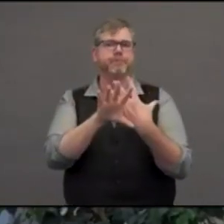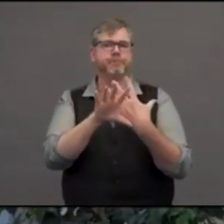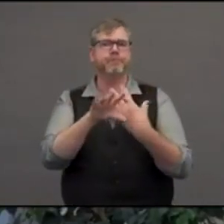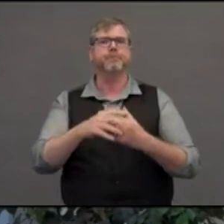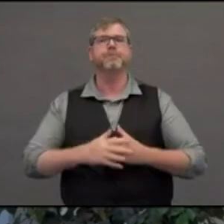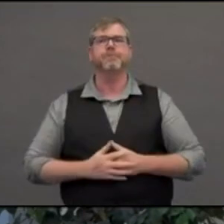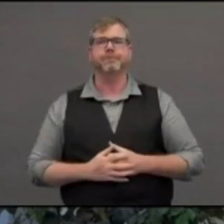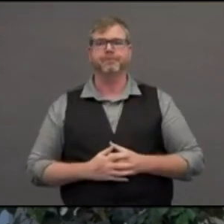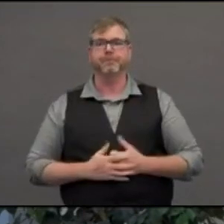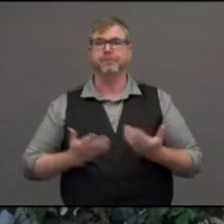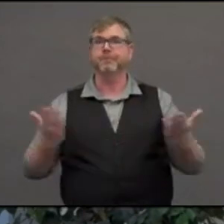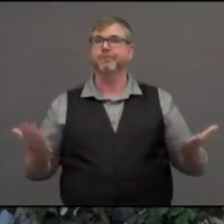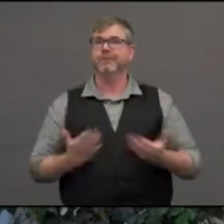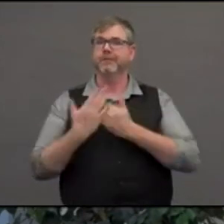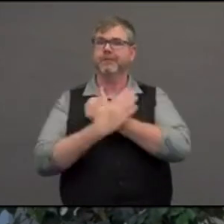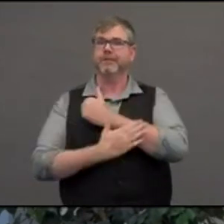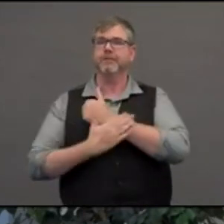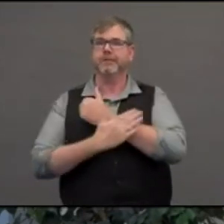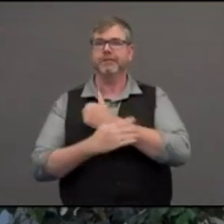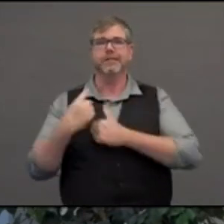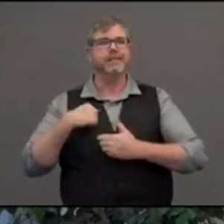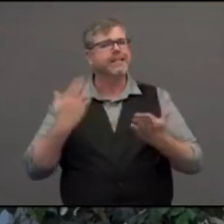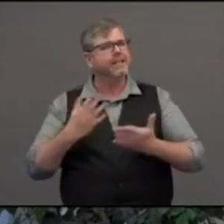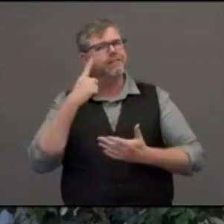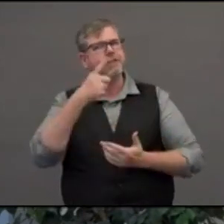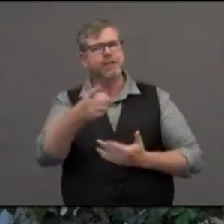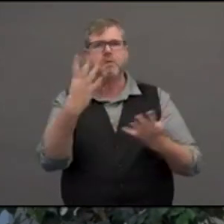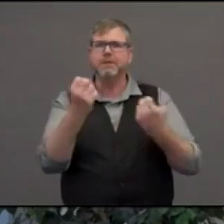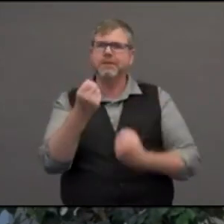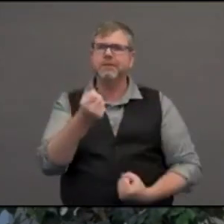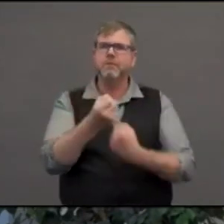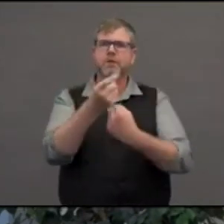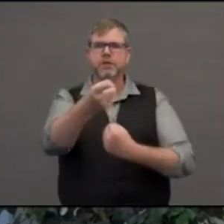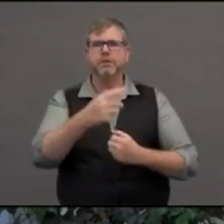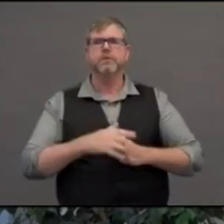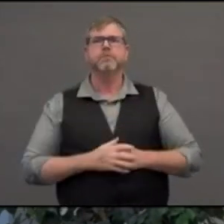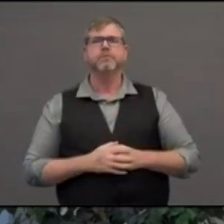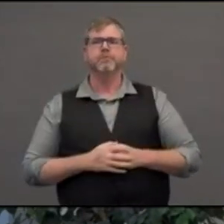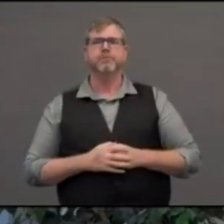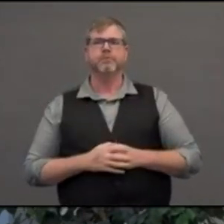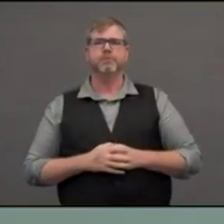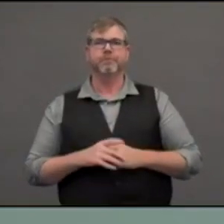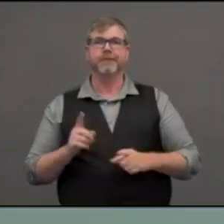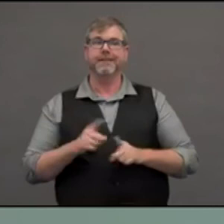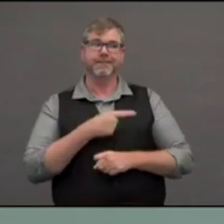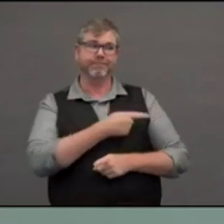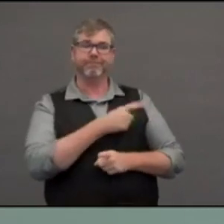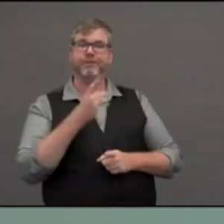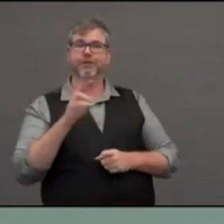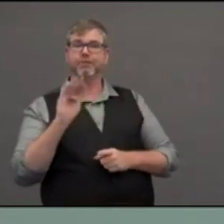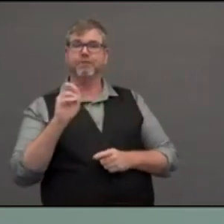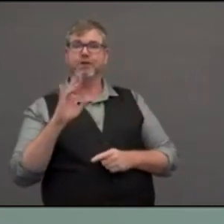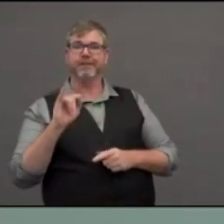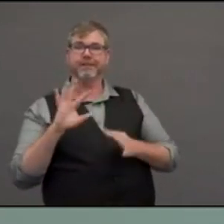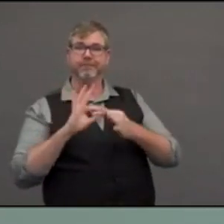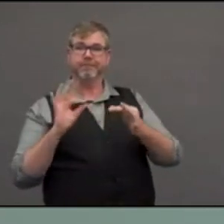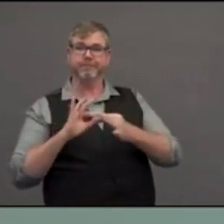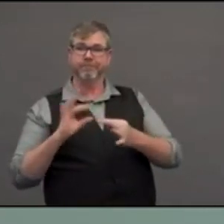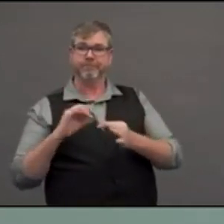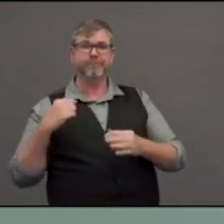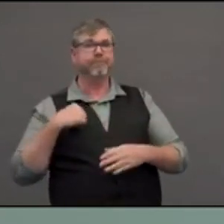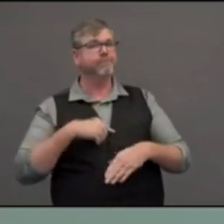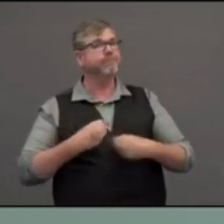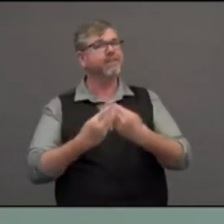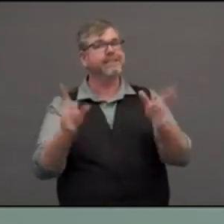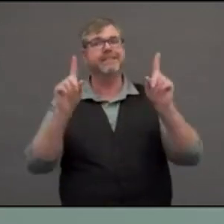We want to support you. So as Dr. Marty mentioned, we provide testing. If you don't have health insurance, we can